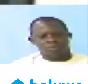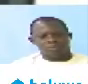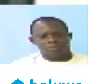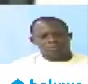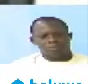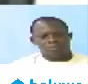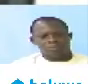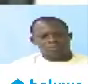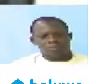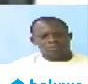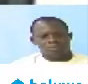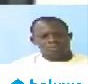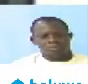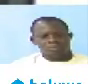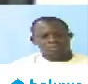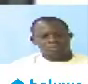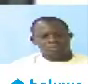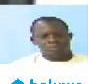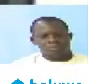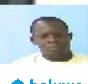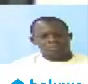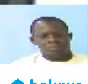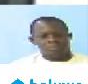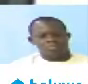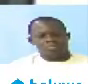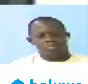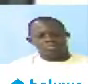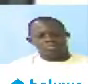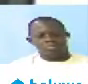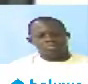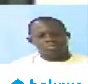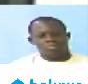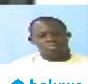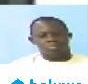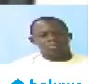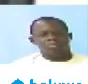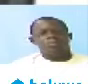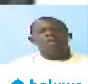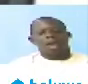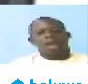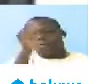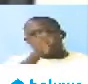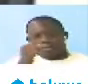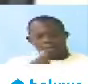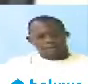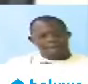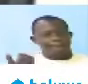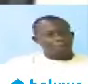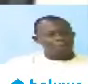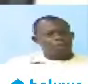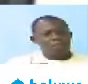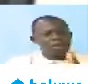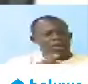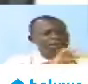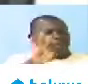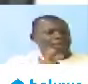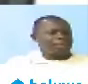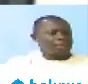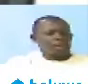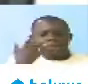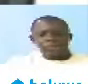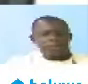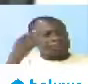sojar ya karana wala be intelligent karana ndala mo faul nana man si yow mire la balo fon ko. Because my people they do not even